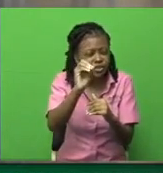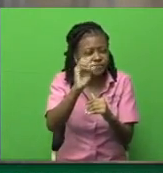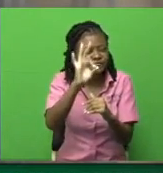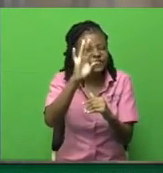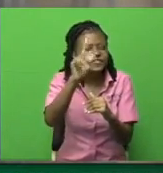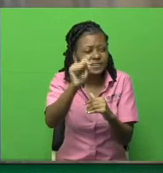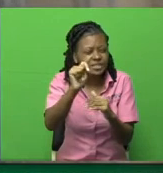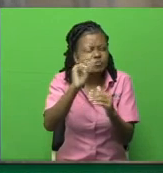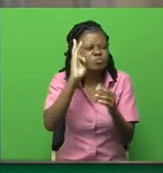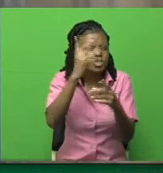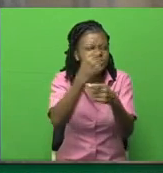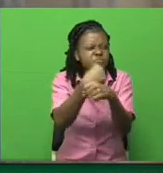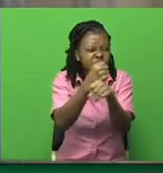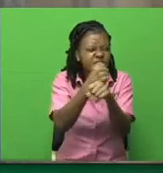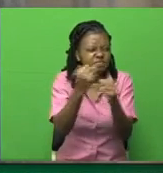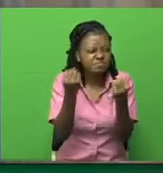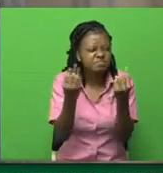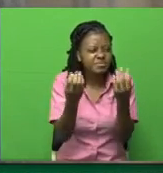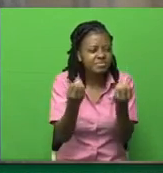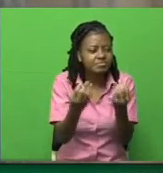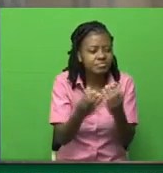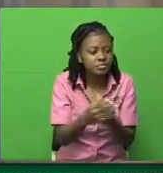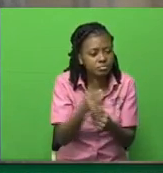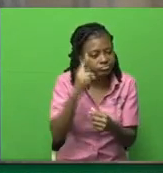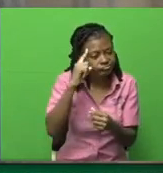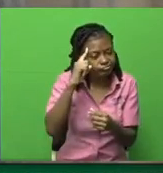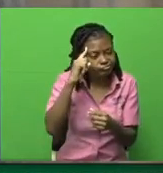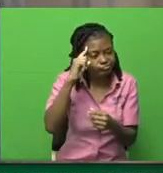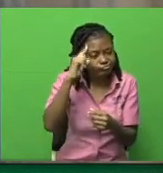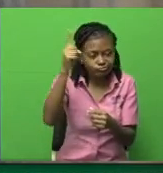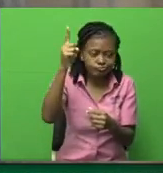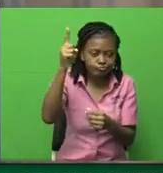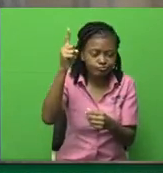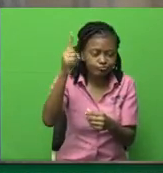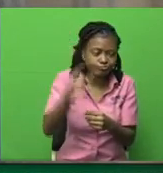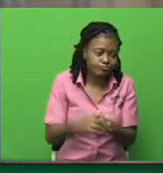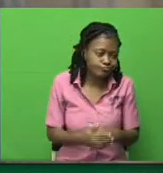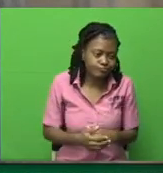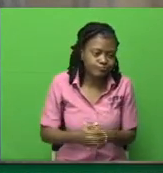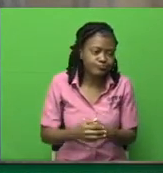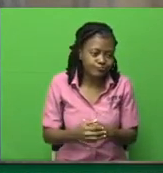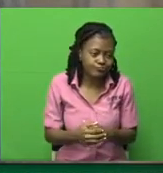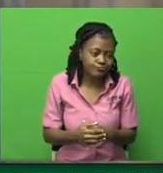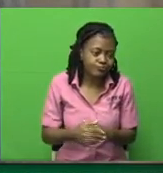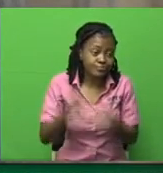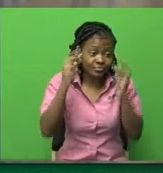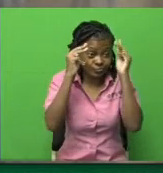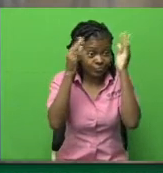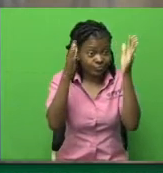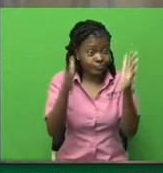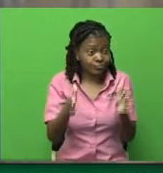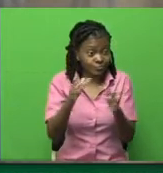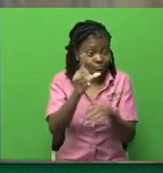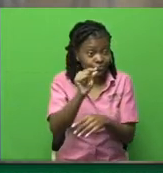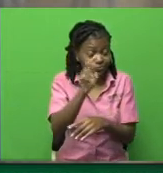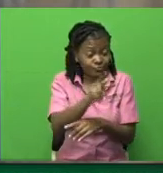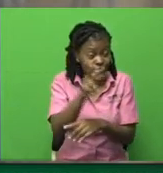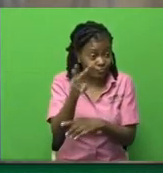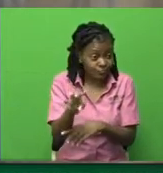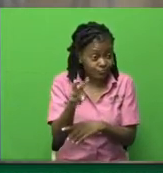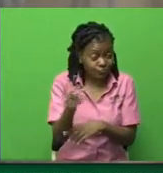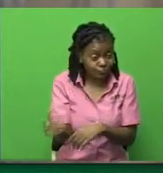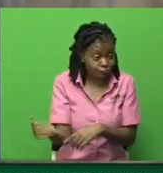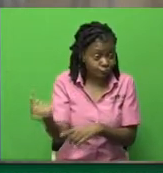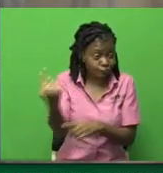Pie in the Sky wishful thinking the minister comes in 2022 he gives a conservative forecast